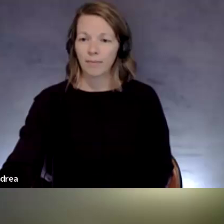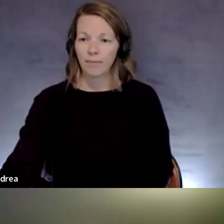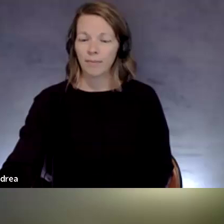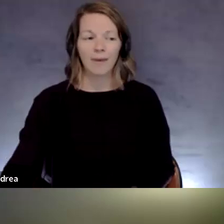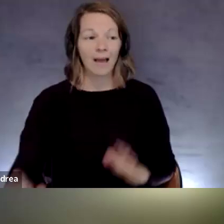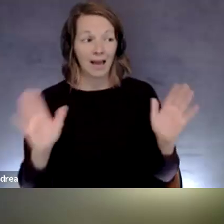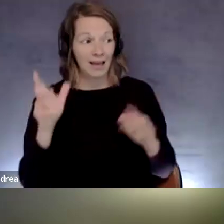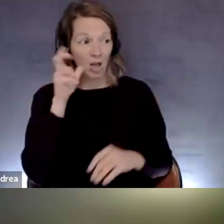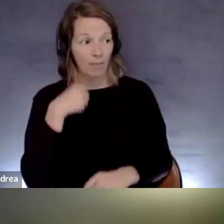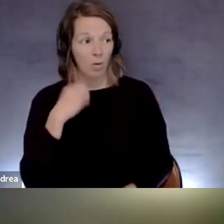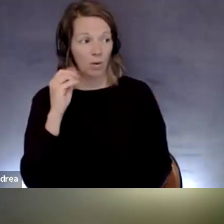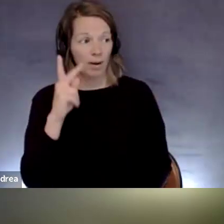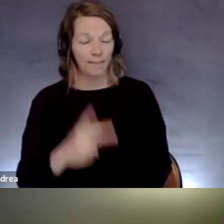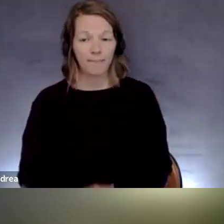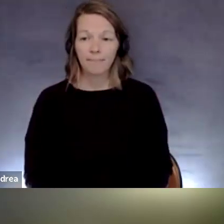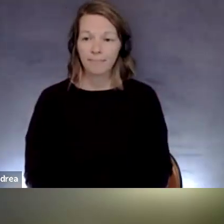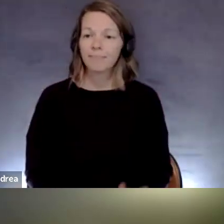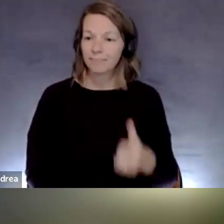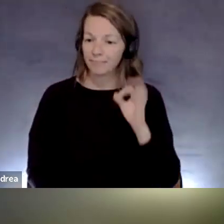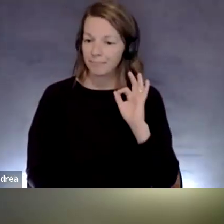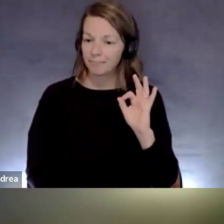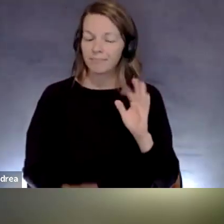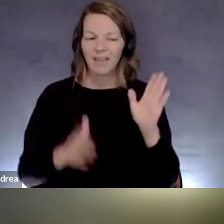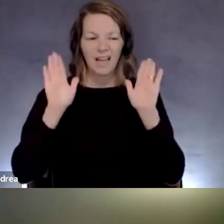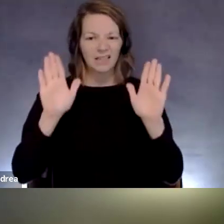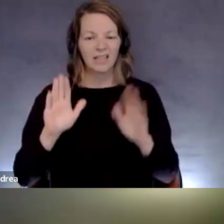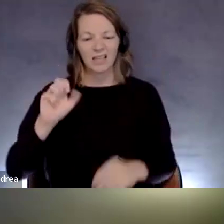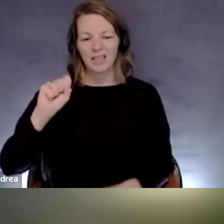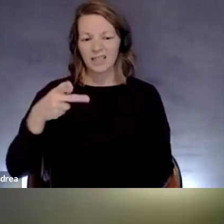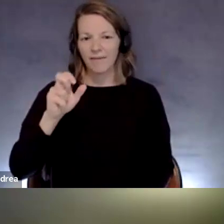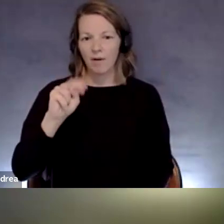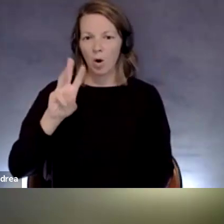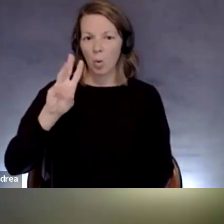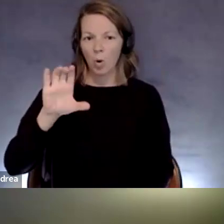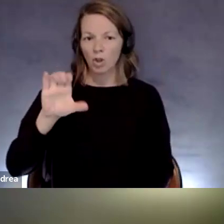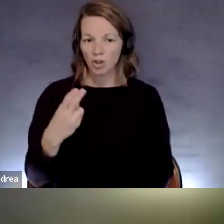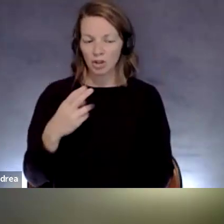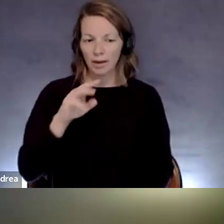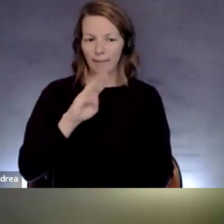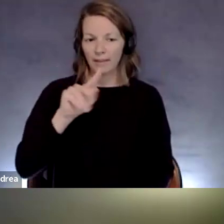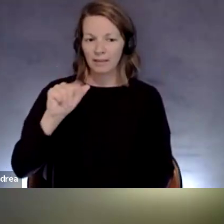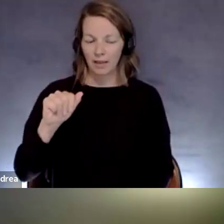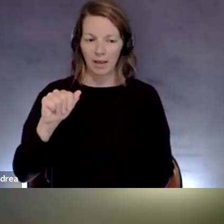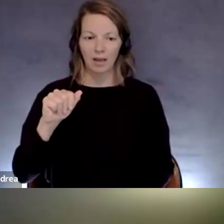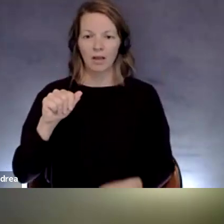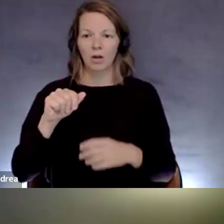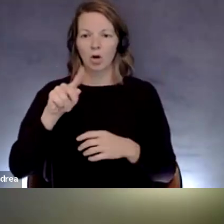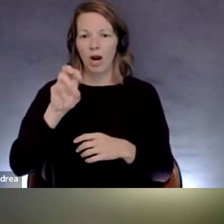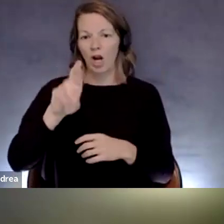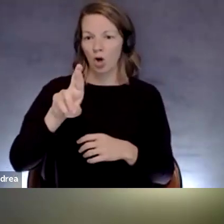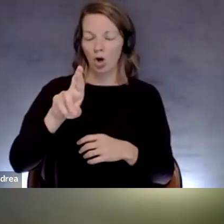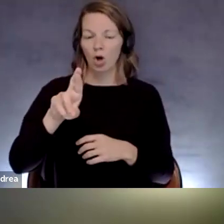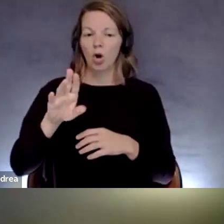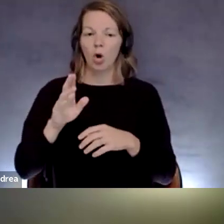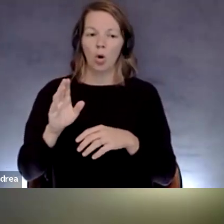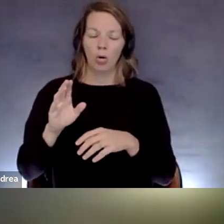Hi, can you hear me okay? Yes. Okay, excellent. It's Stefan Wunsch, and I'm with the MBTA's Rider Oversight Committee. Thanks